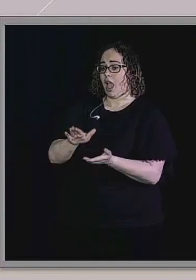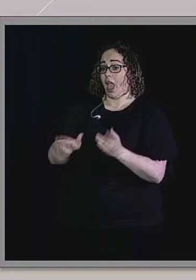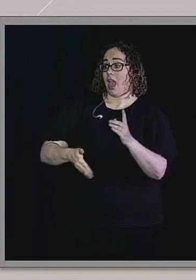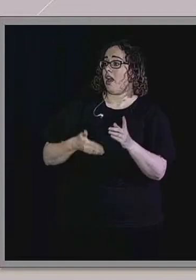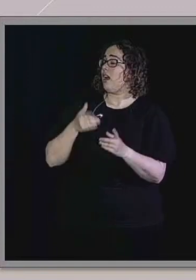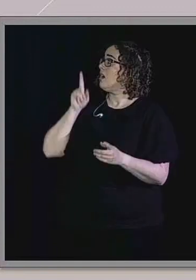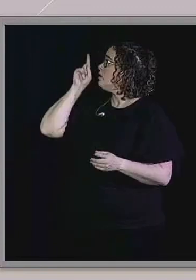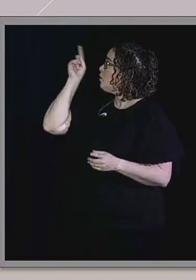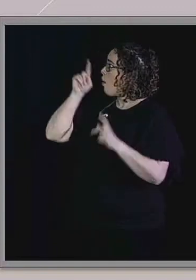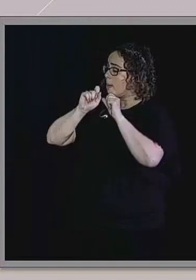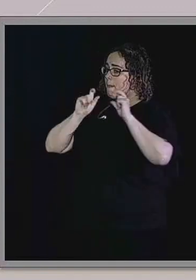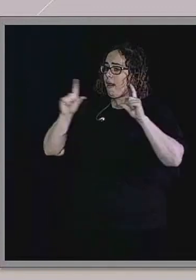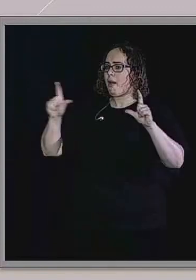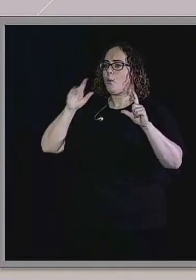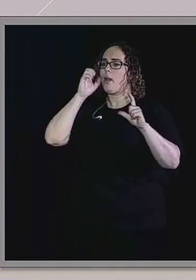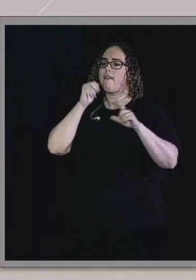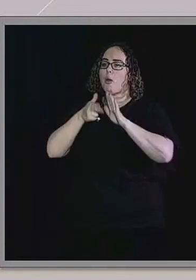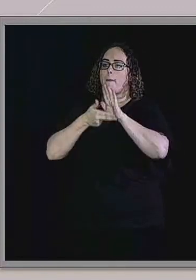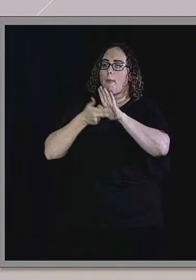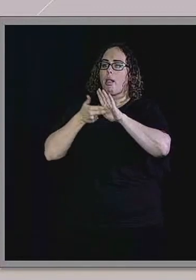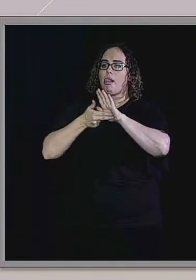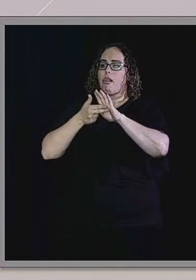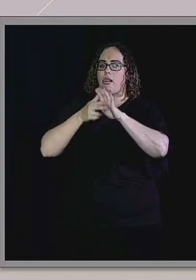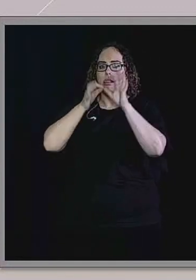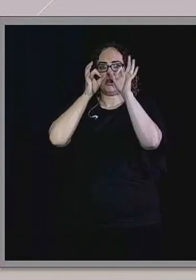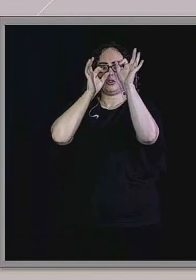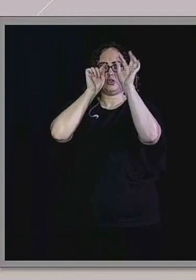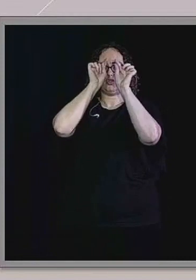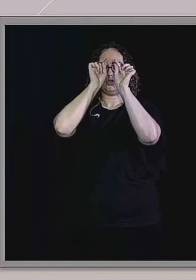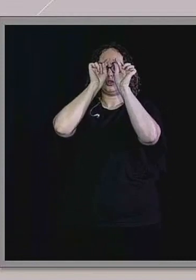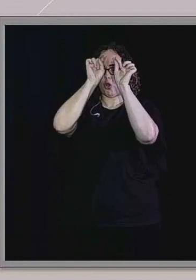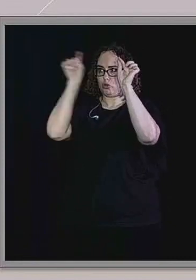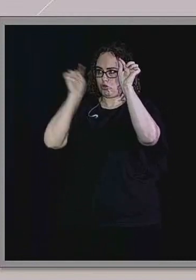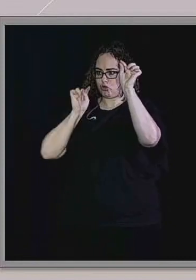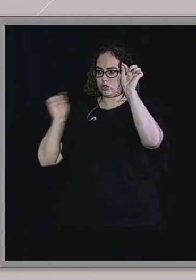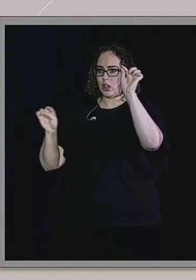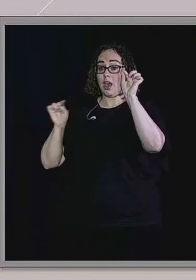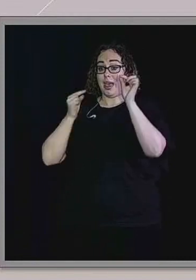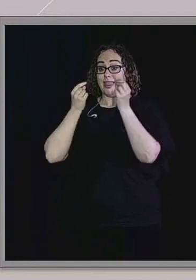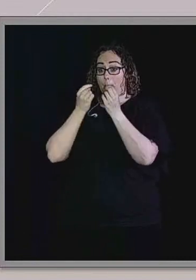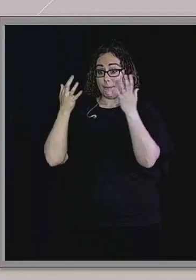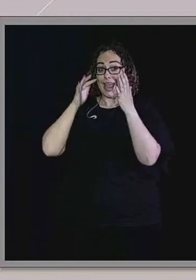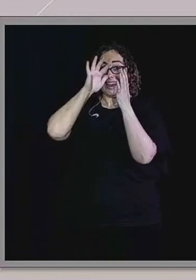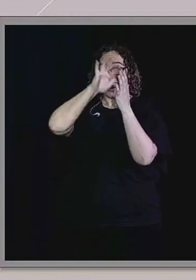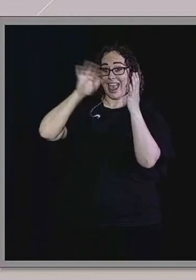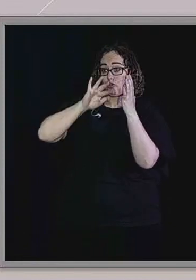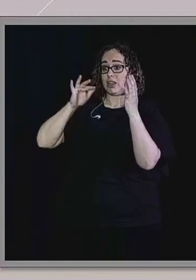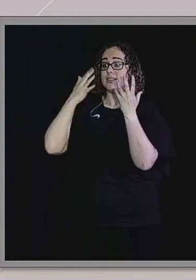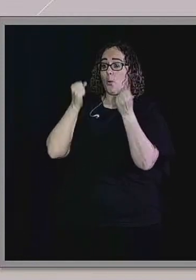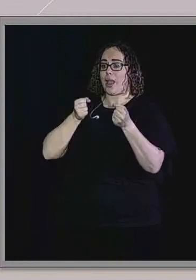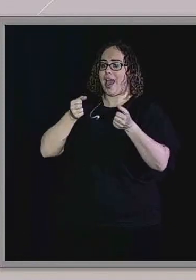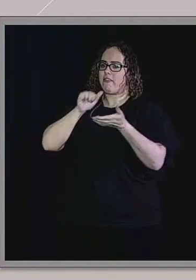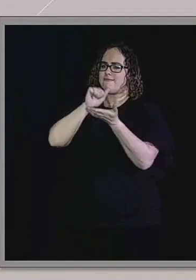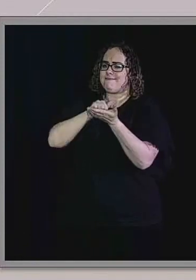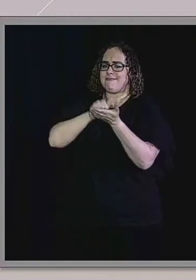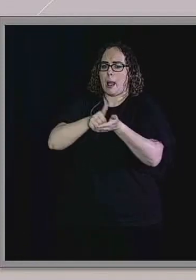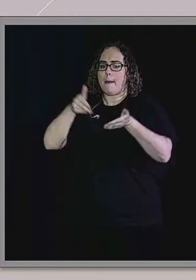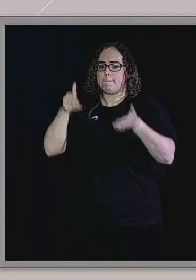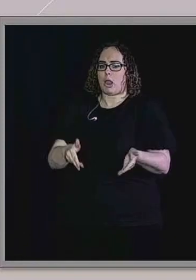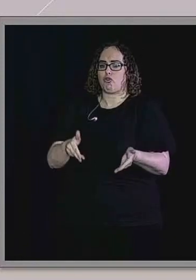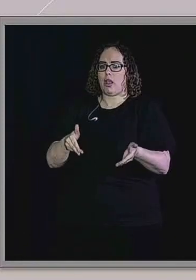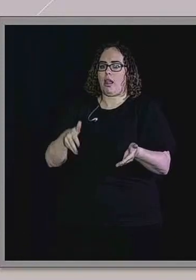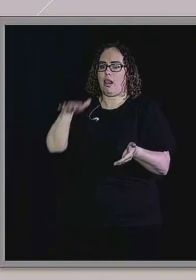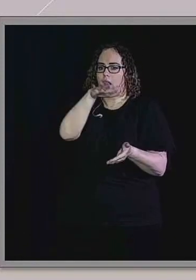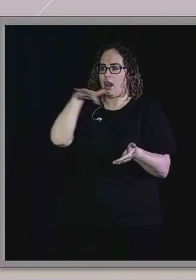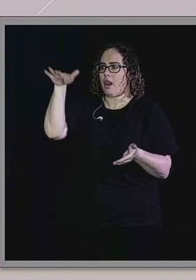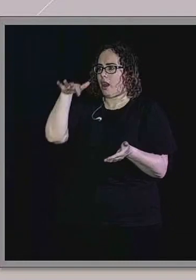purple-coloured dots with circles around them. They're the areas that were identified, but there's about a dozen more red dots, and they're